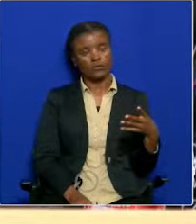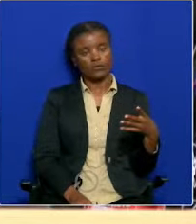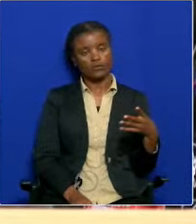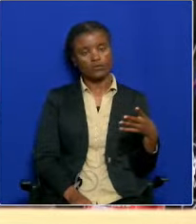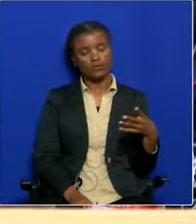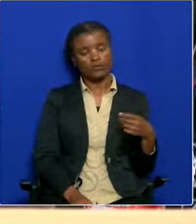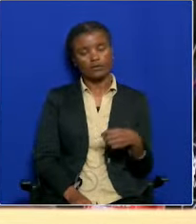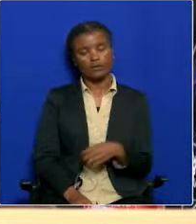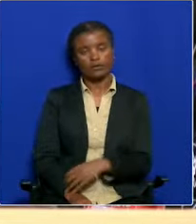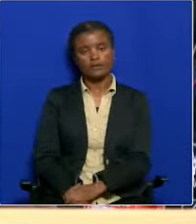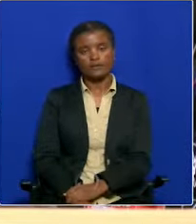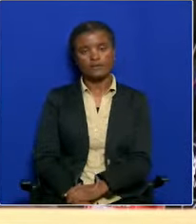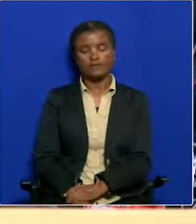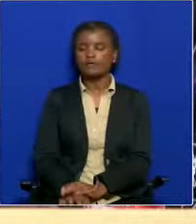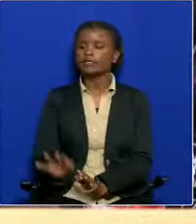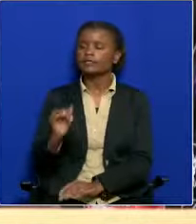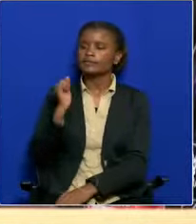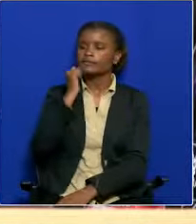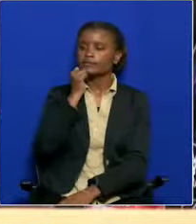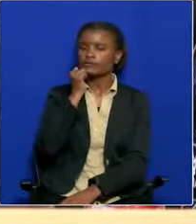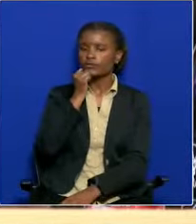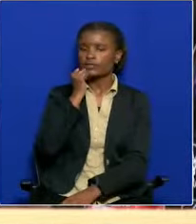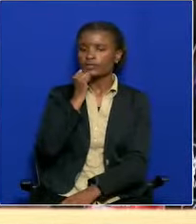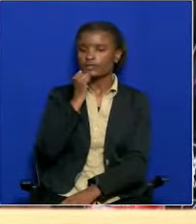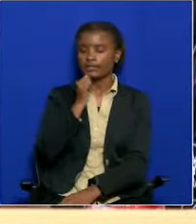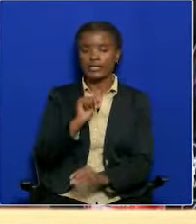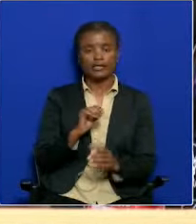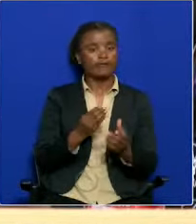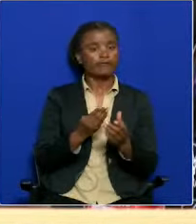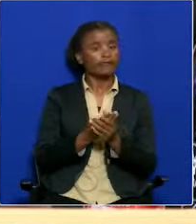my apologies. I said 3. My apologies.